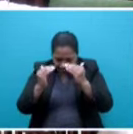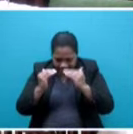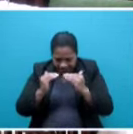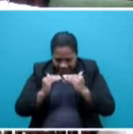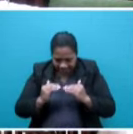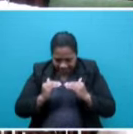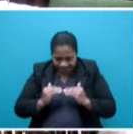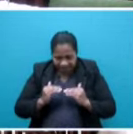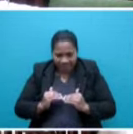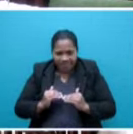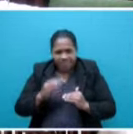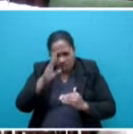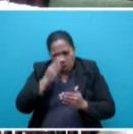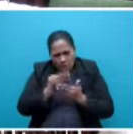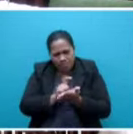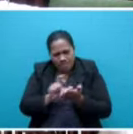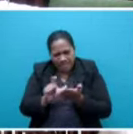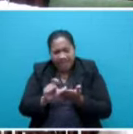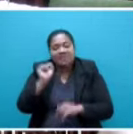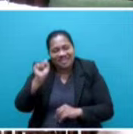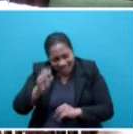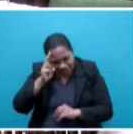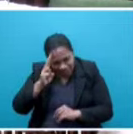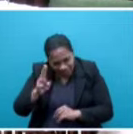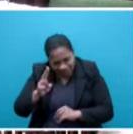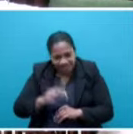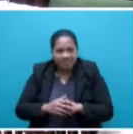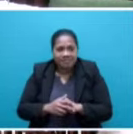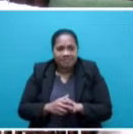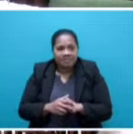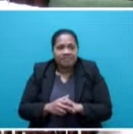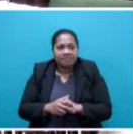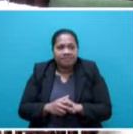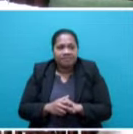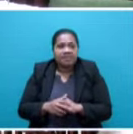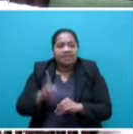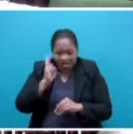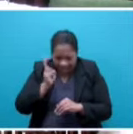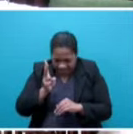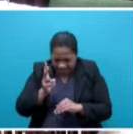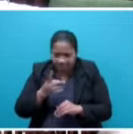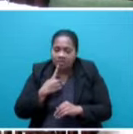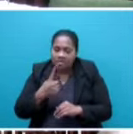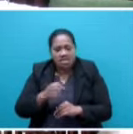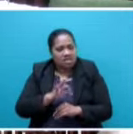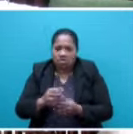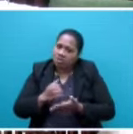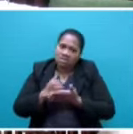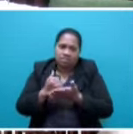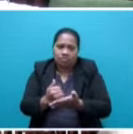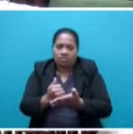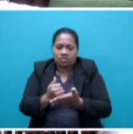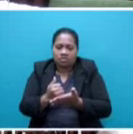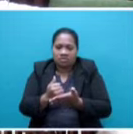you, Honorable Speaker. I hope that's clear. Yes, sir. I again reiterate that I do not support the amendment motion as